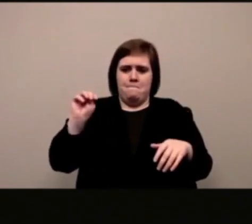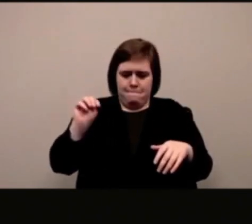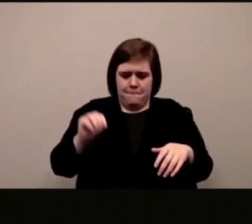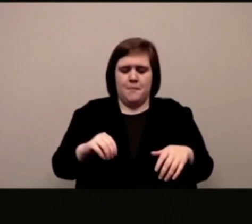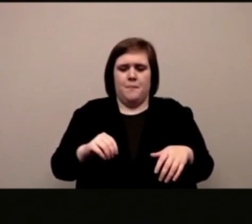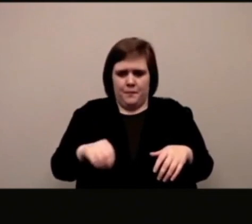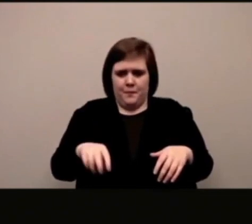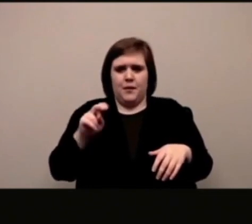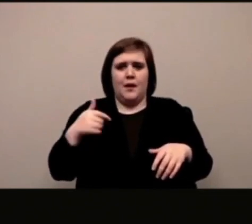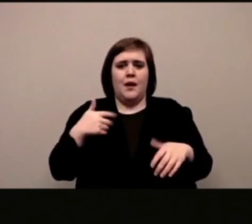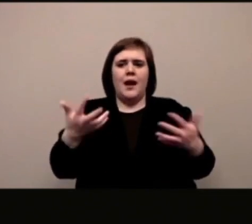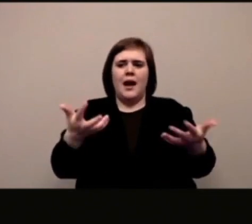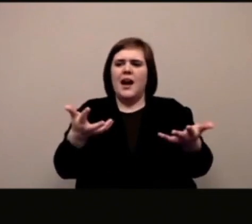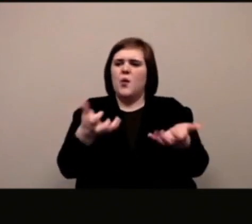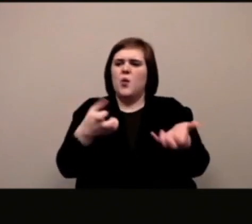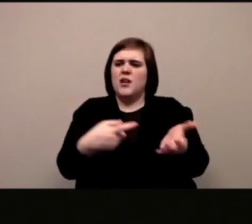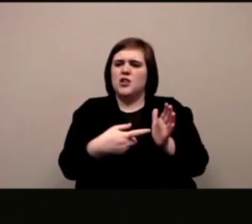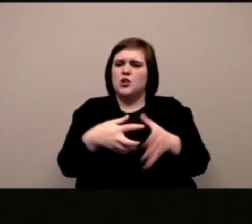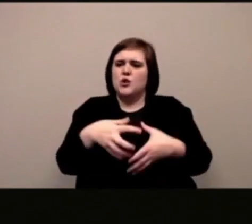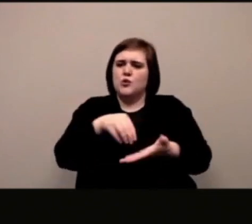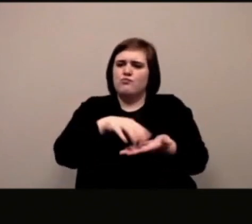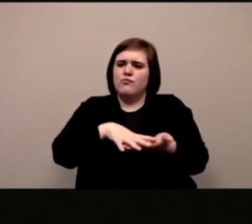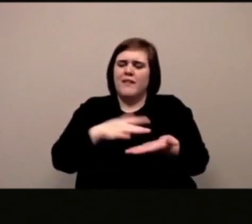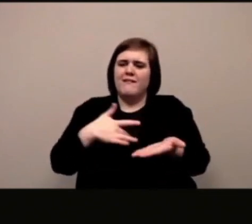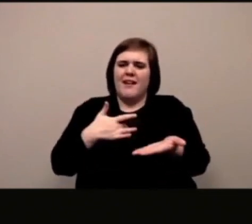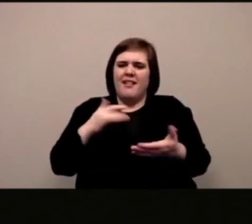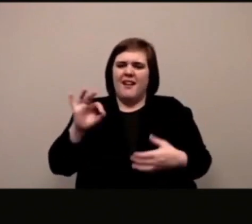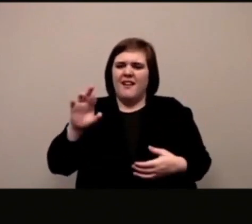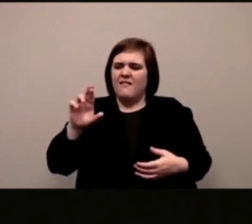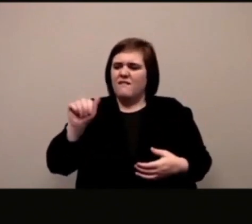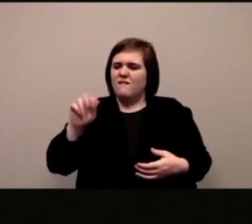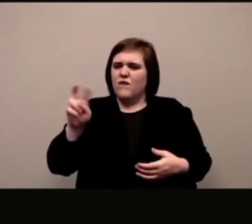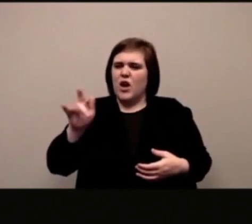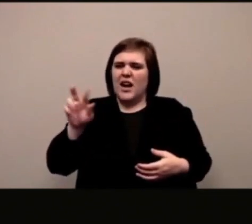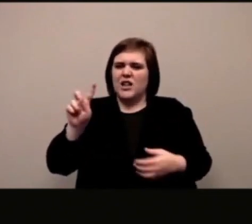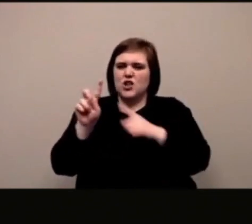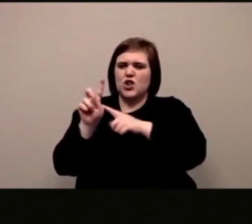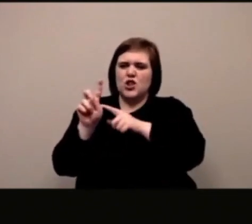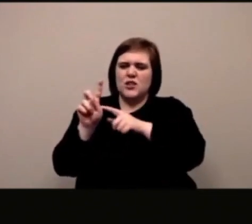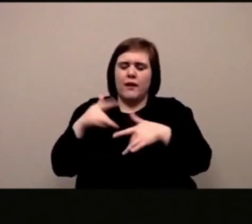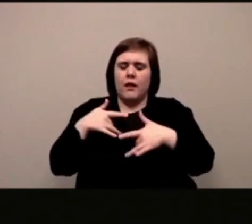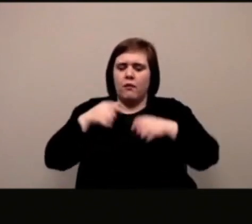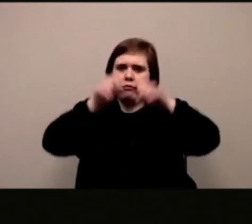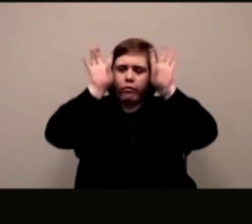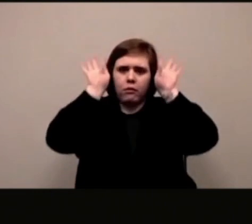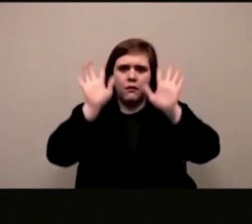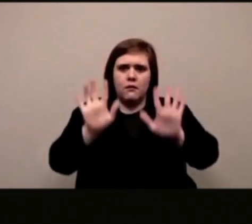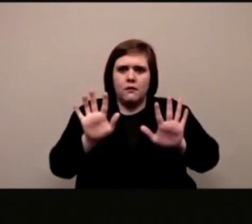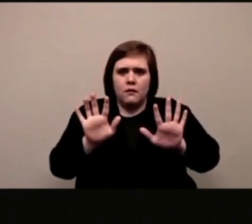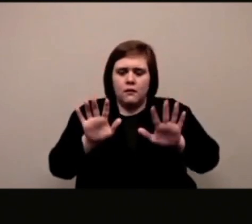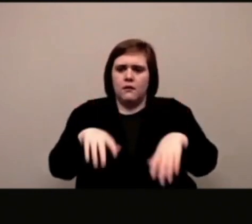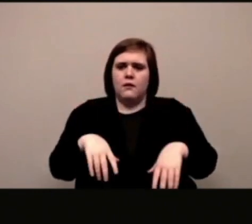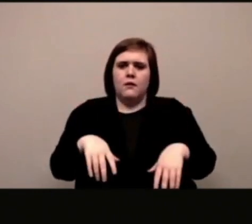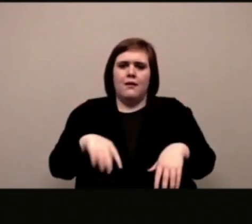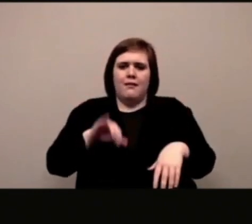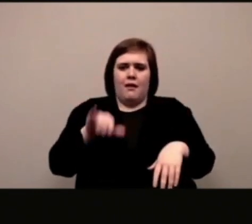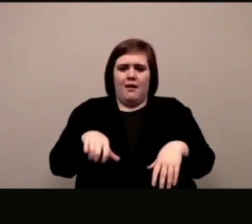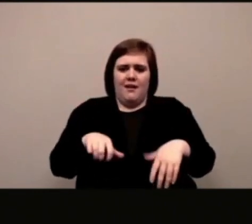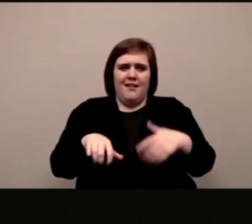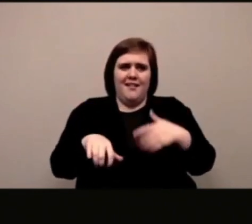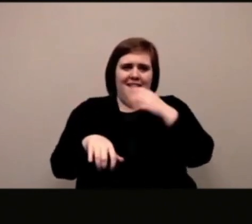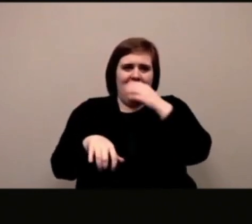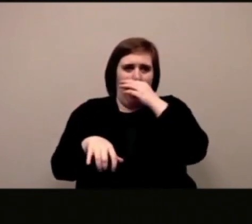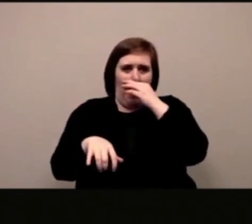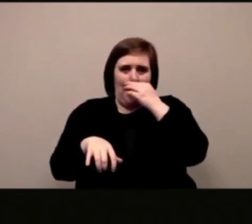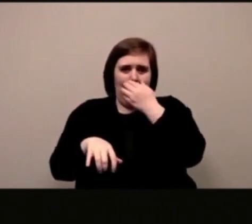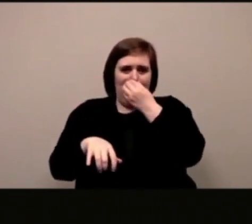wanted to capture like feeling frazzled. I don't know if that's a feeling. I think it is, but